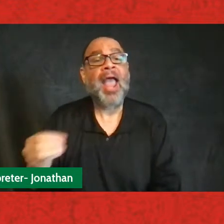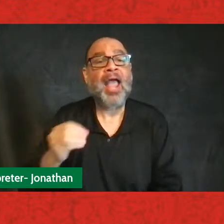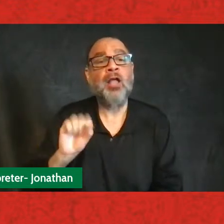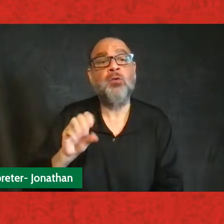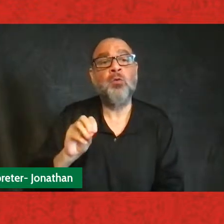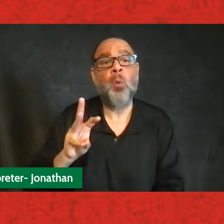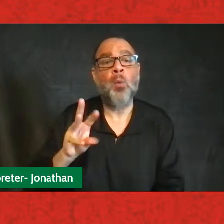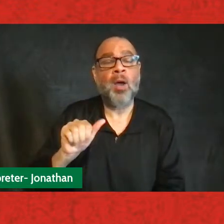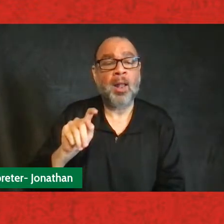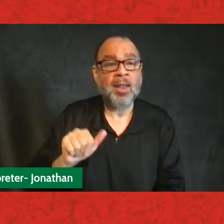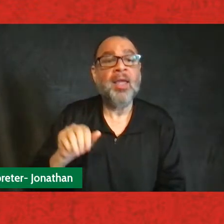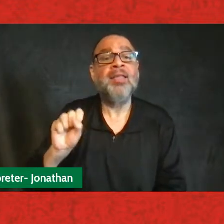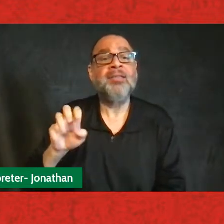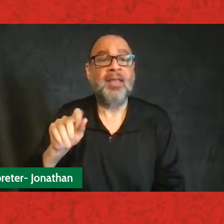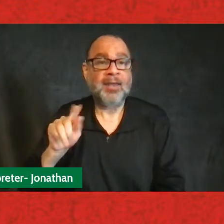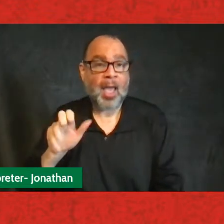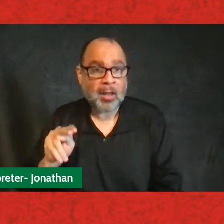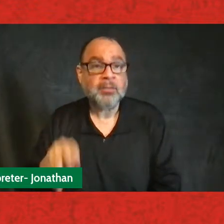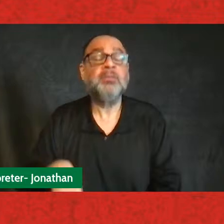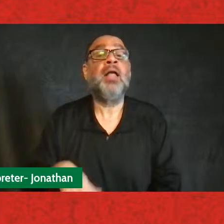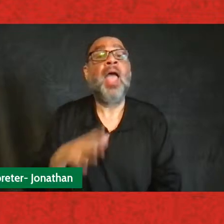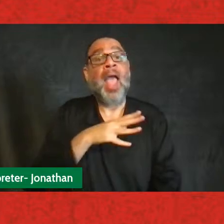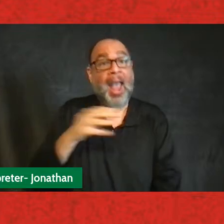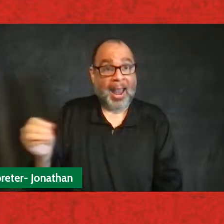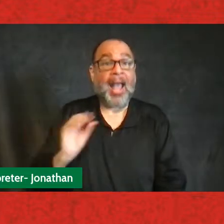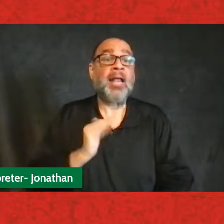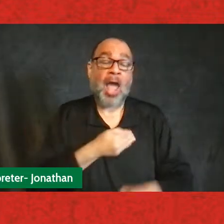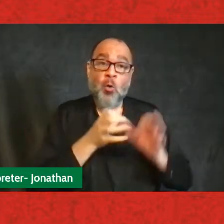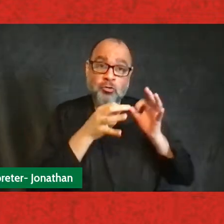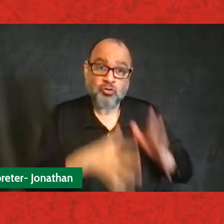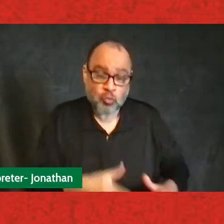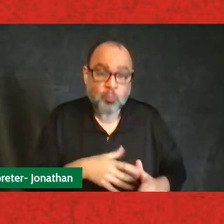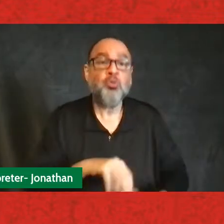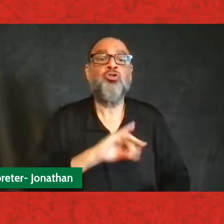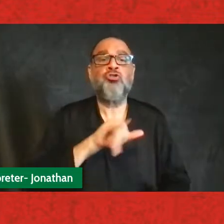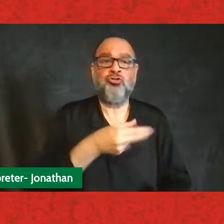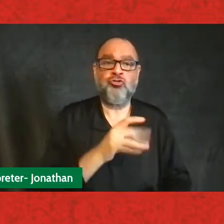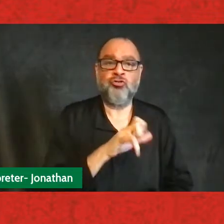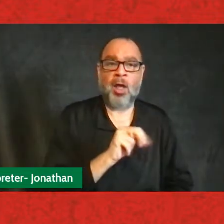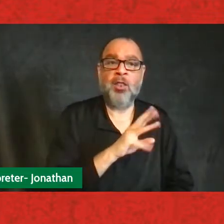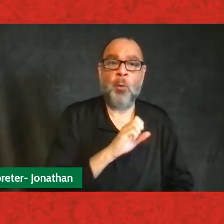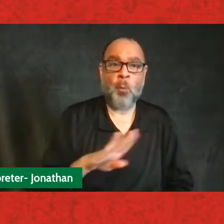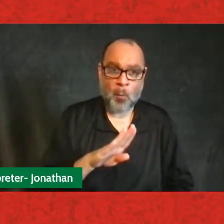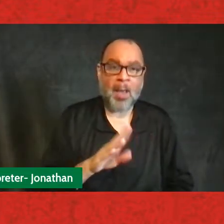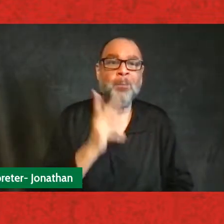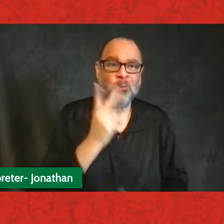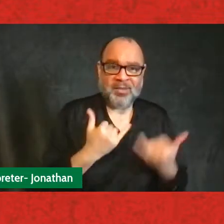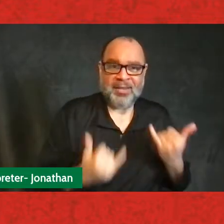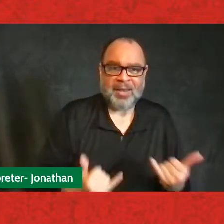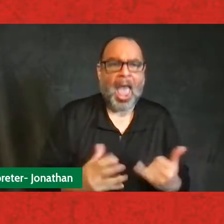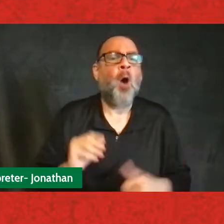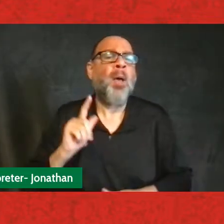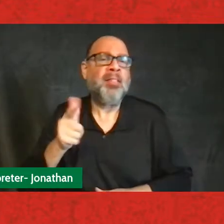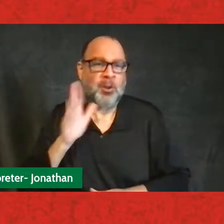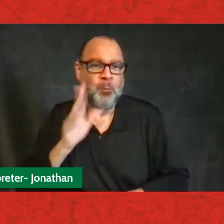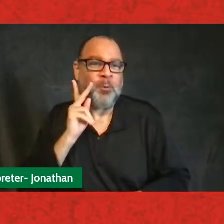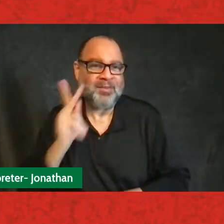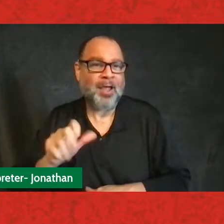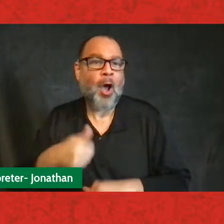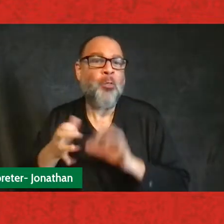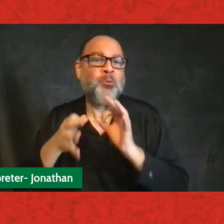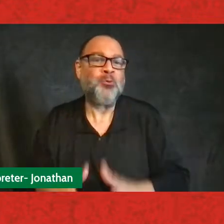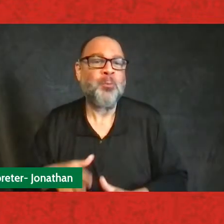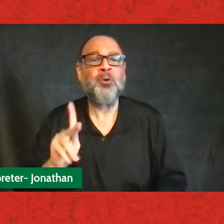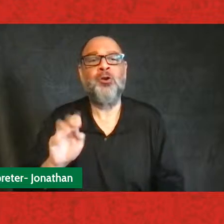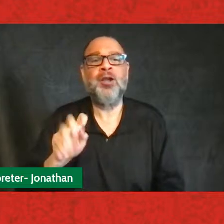well as our interpreters, Jonathan Webb, who you see now, and Keturah Lee, who you will see later this evening. So